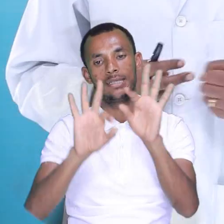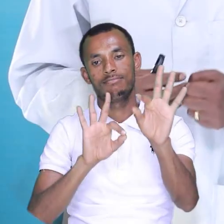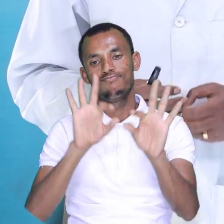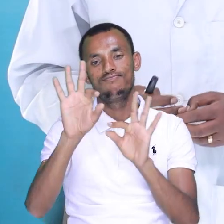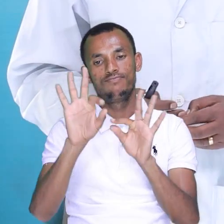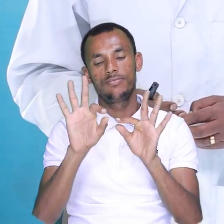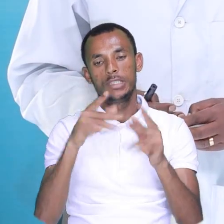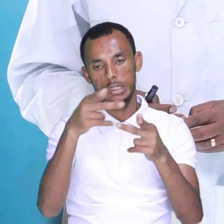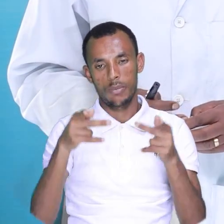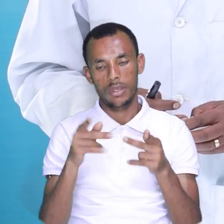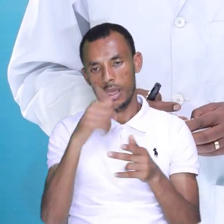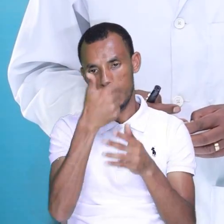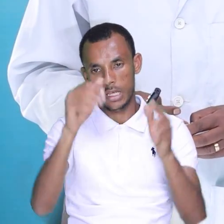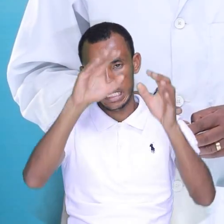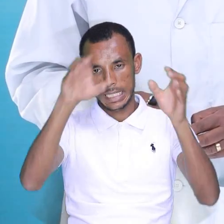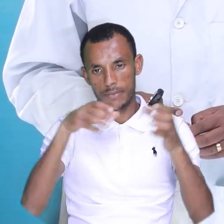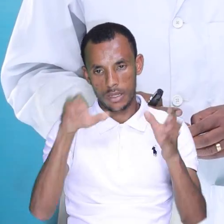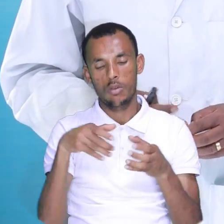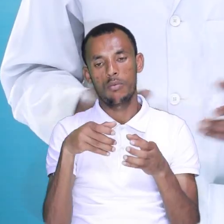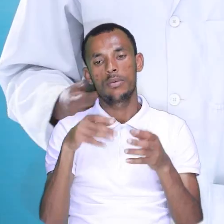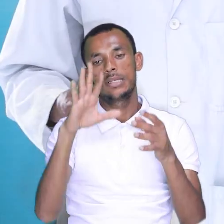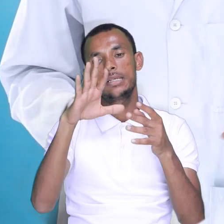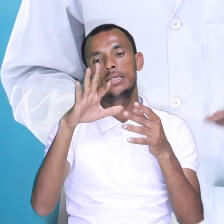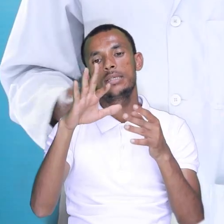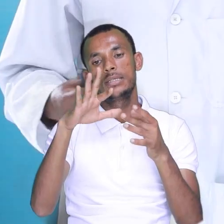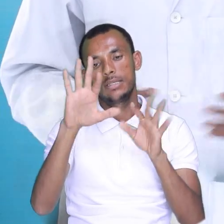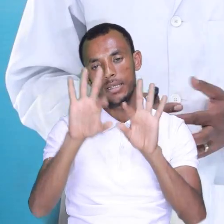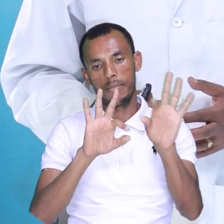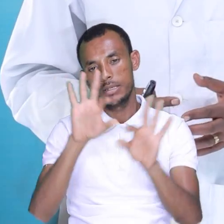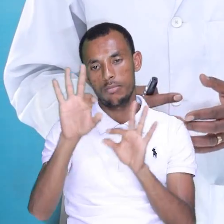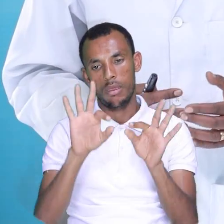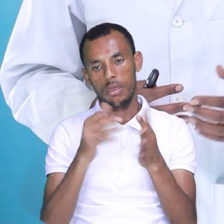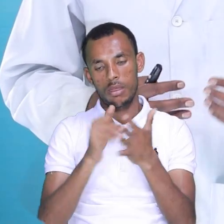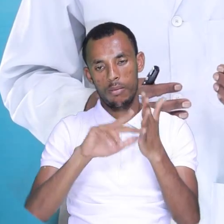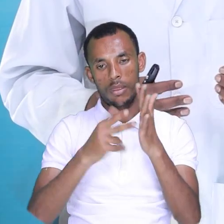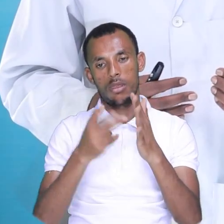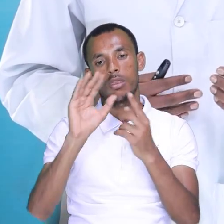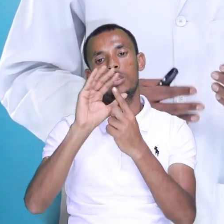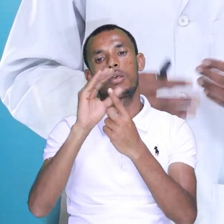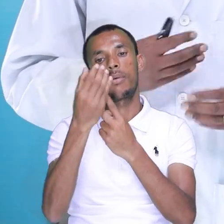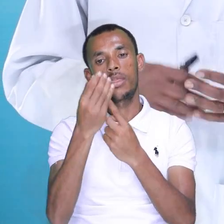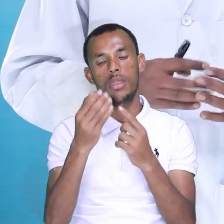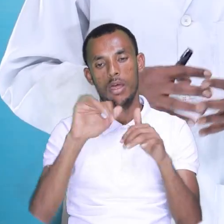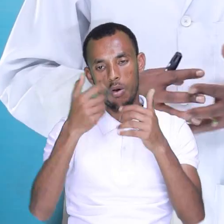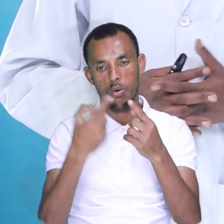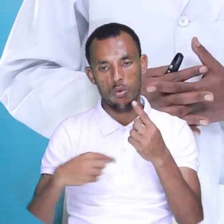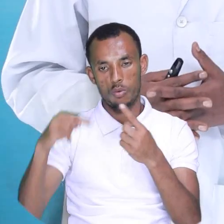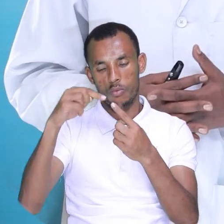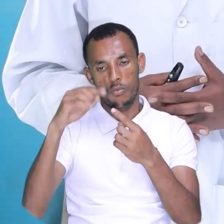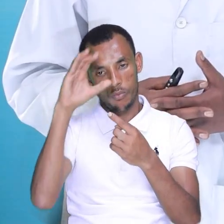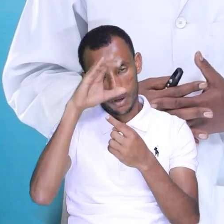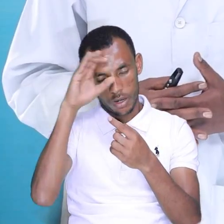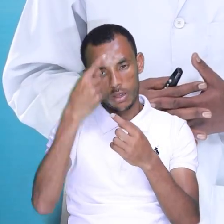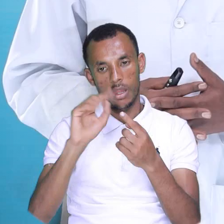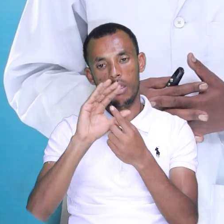Any subset of the sample space, it is called event. So how do you find the probability of